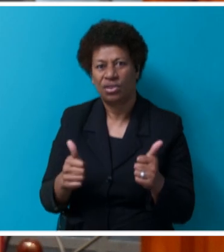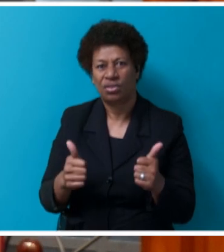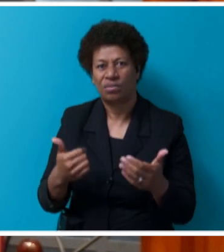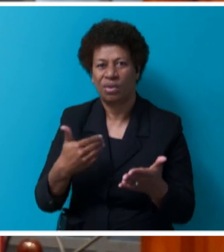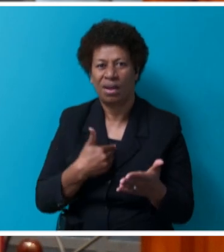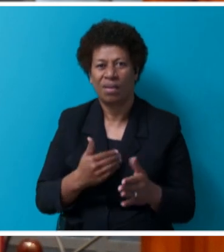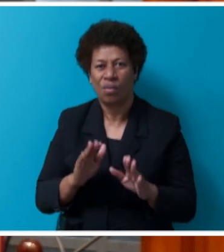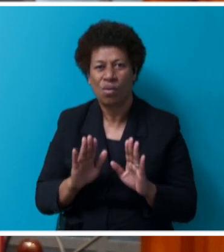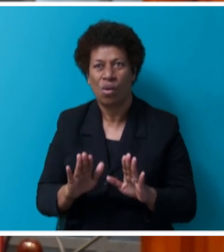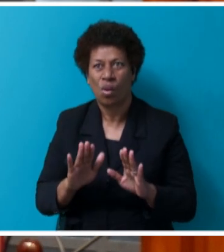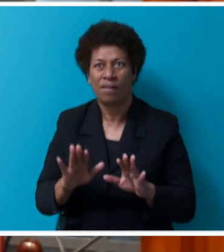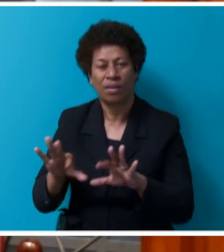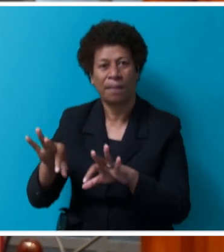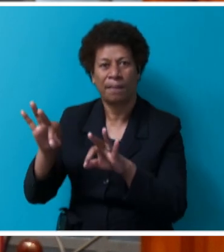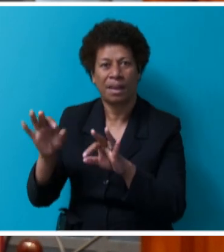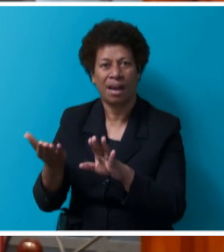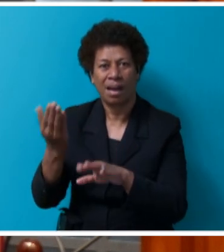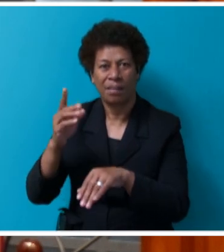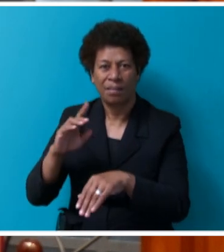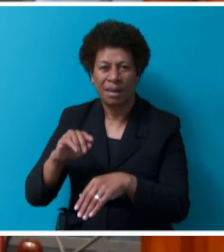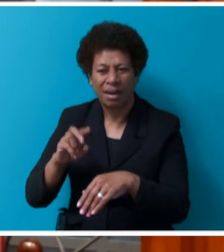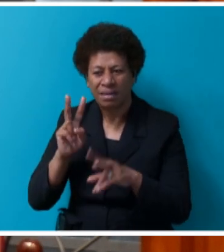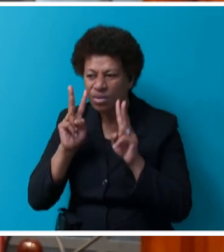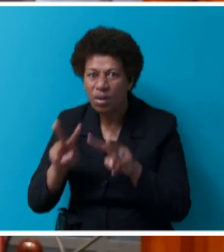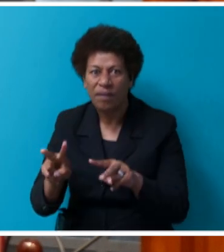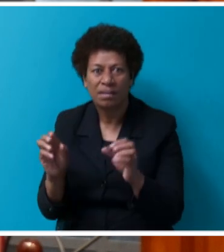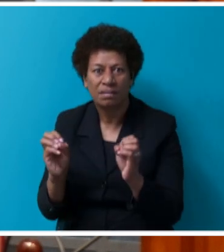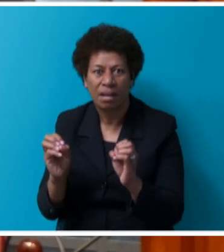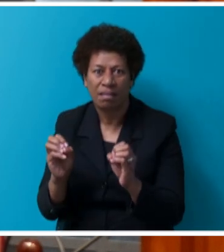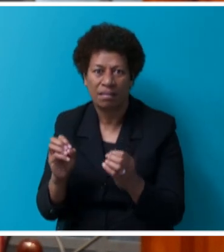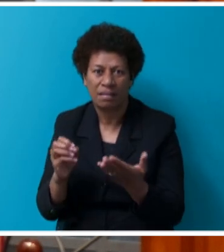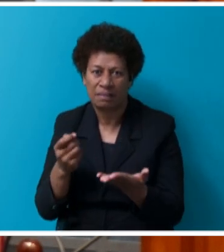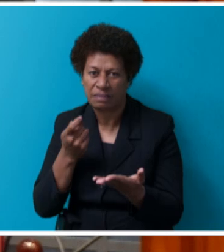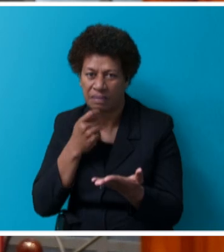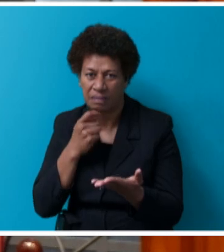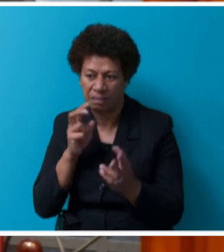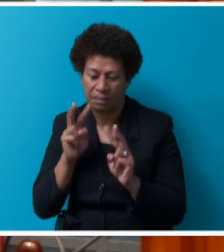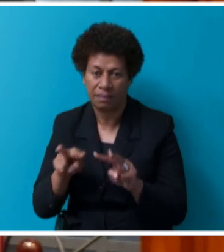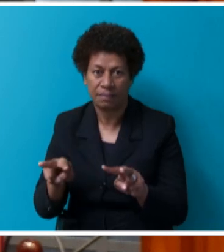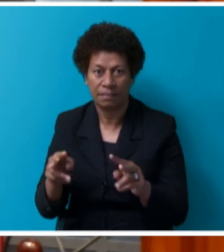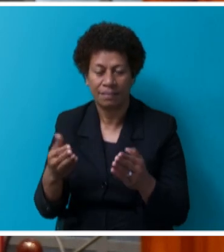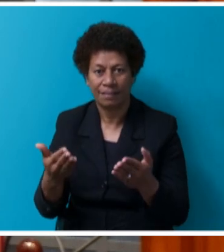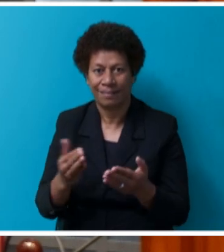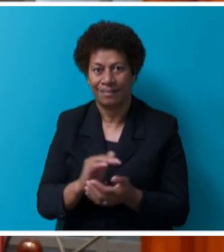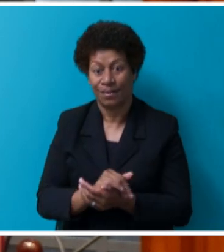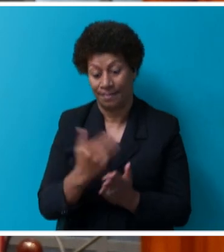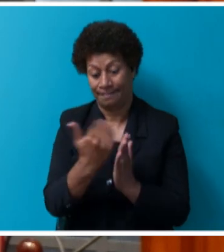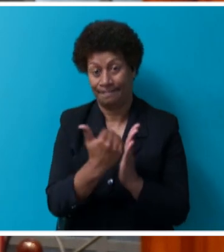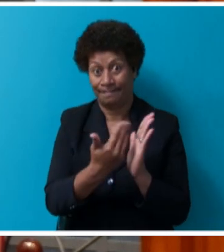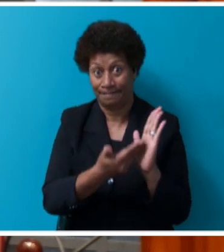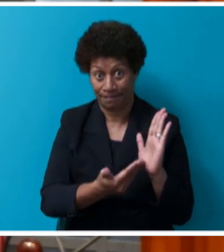waiting for their pickup with limited supervision. Mr. Speaker, sir, this initiative stipulates that the Ministry's commitment